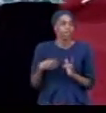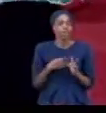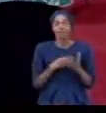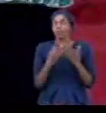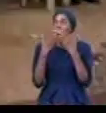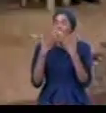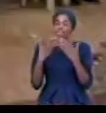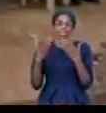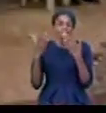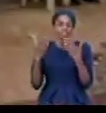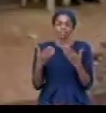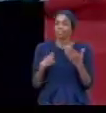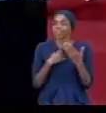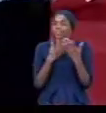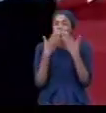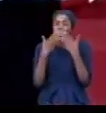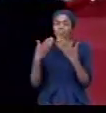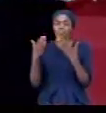Thank you.